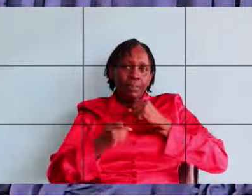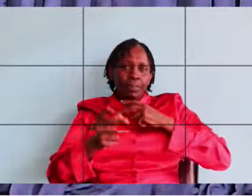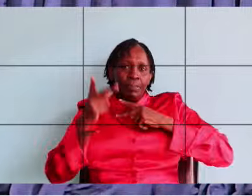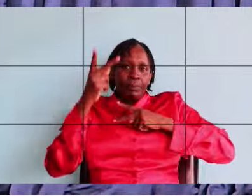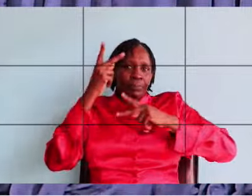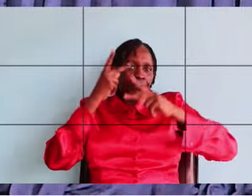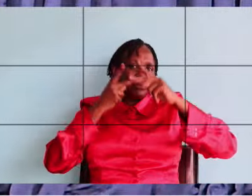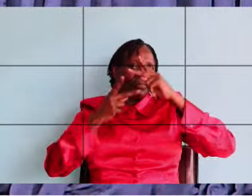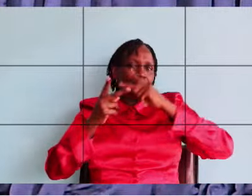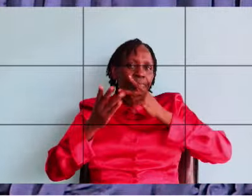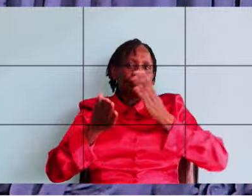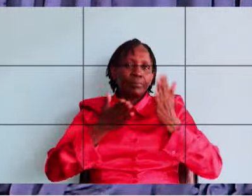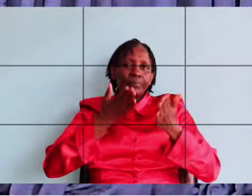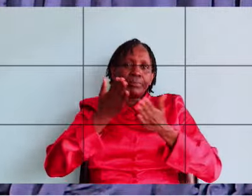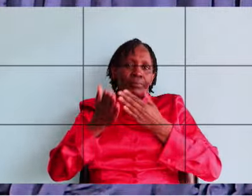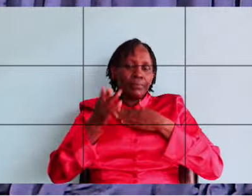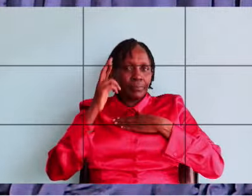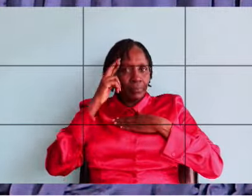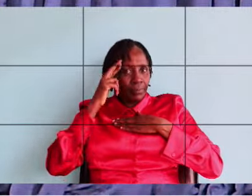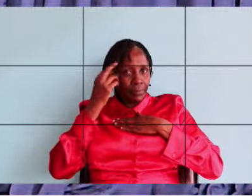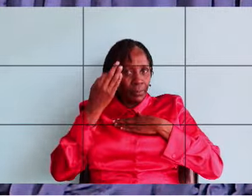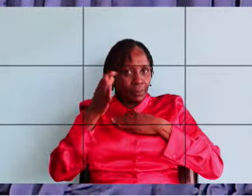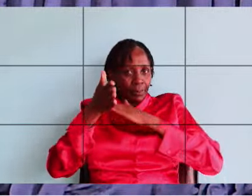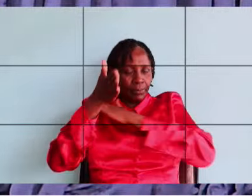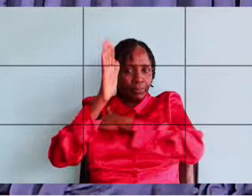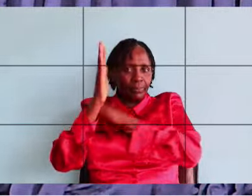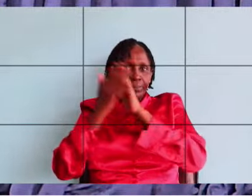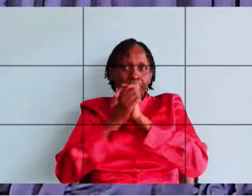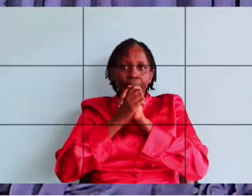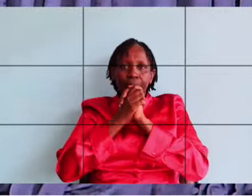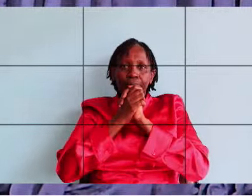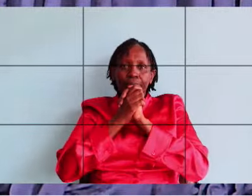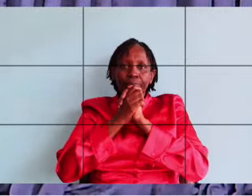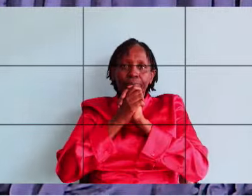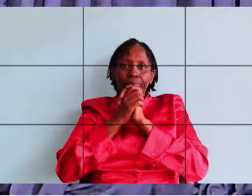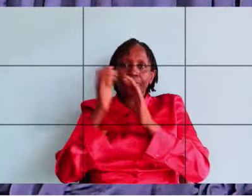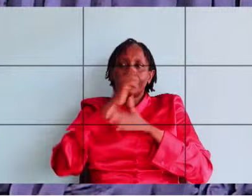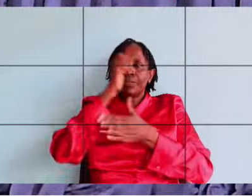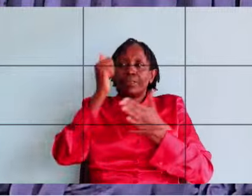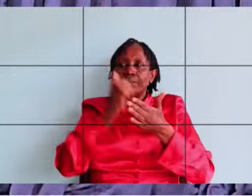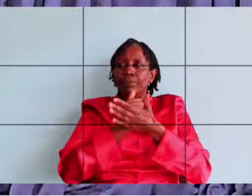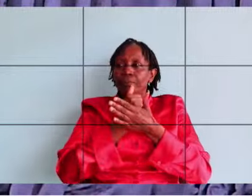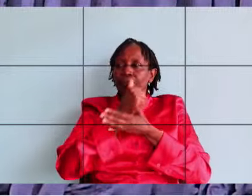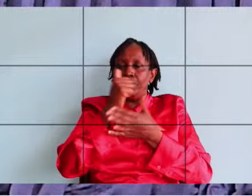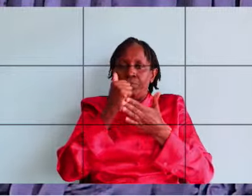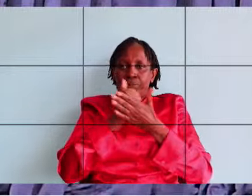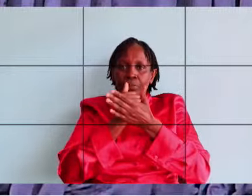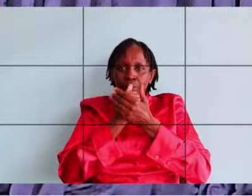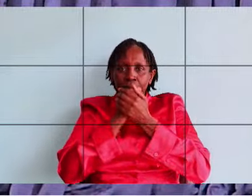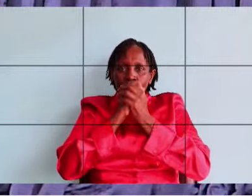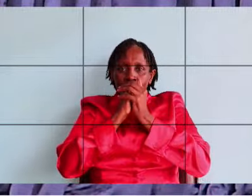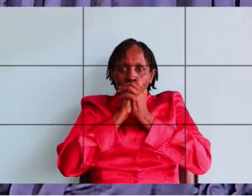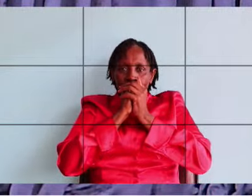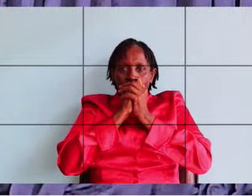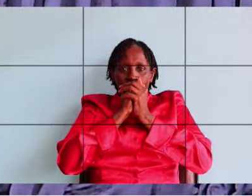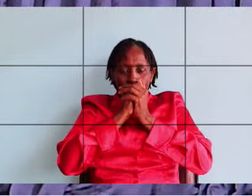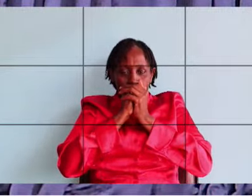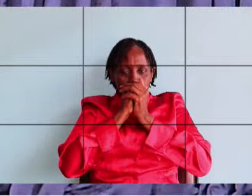can serve the purpose of God in my generation. Amen. I want to welcome our senior